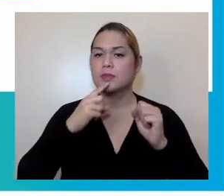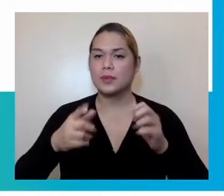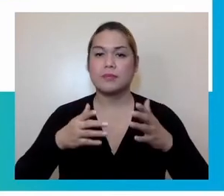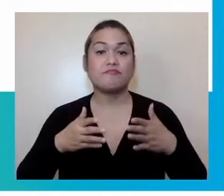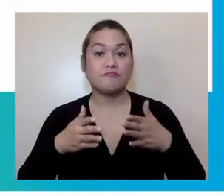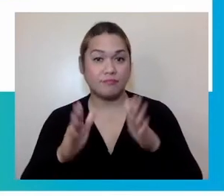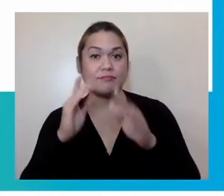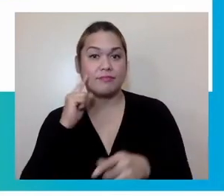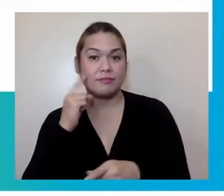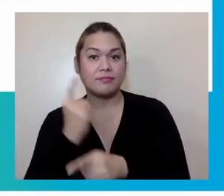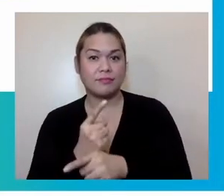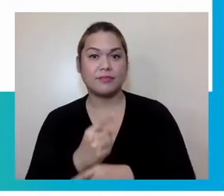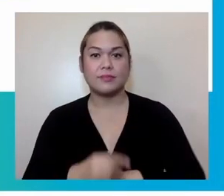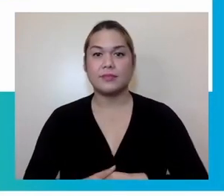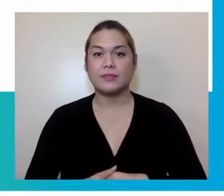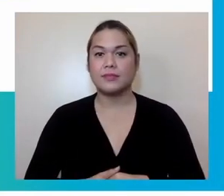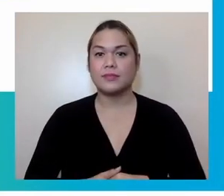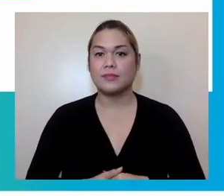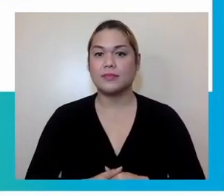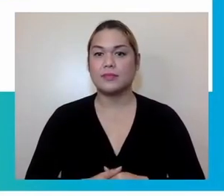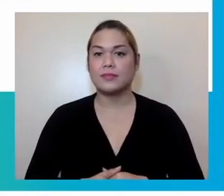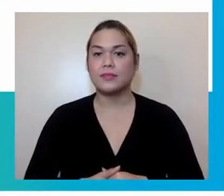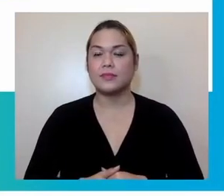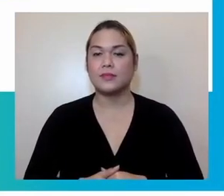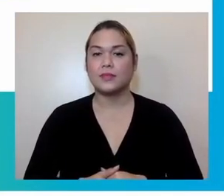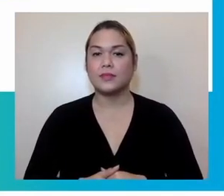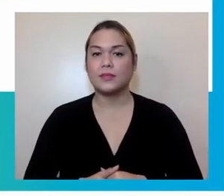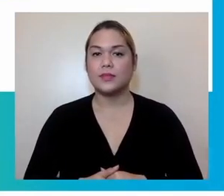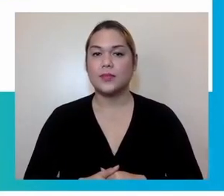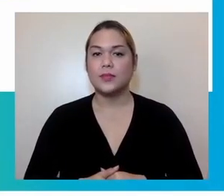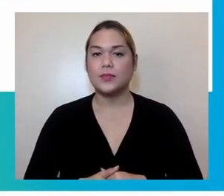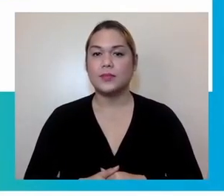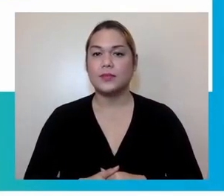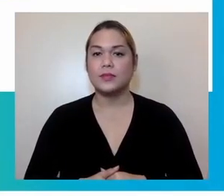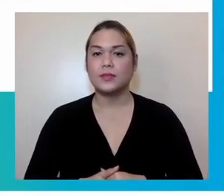I think it makes sense to start off with